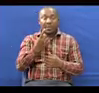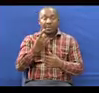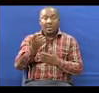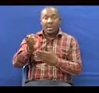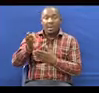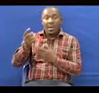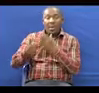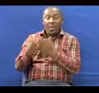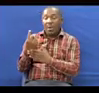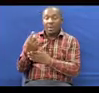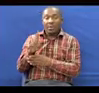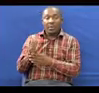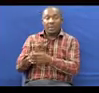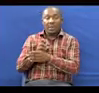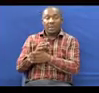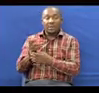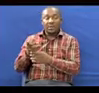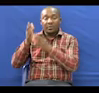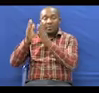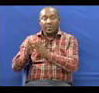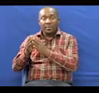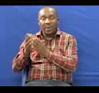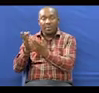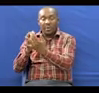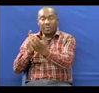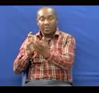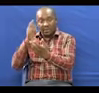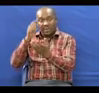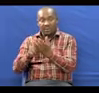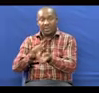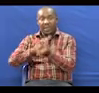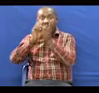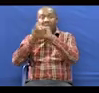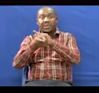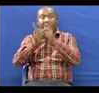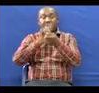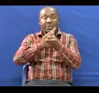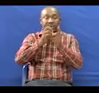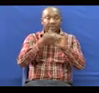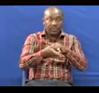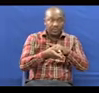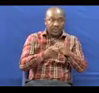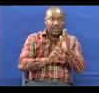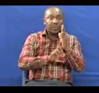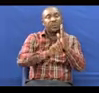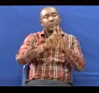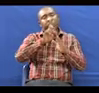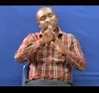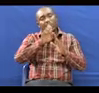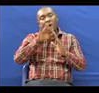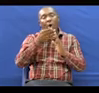Remember we said one of the character of the populations, or one of the characters of human population, is that it can change over time. It